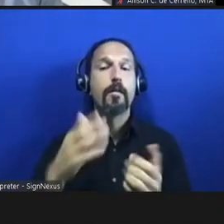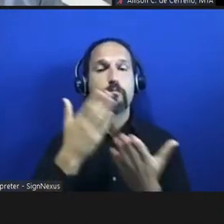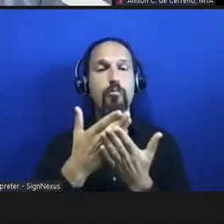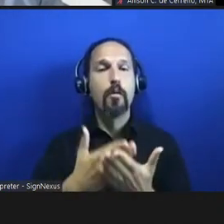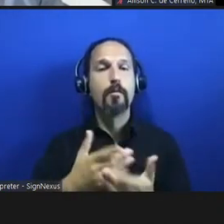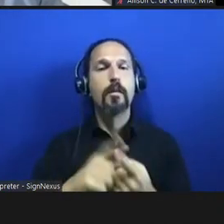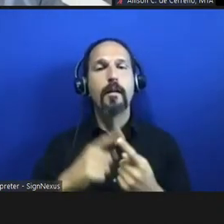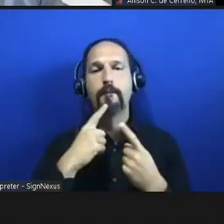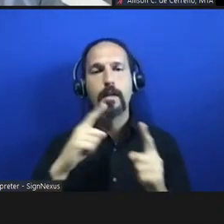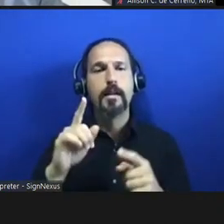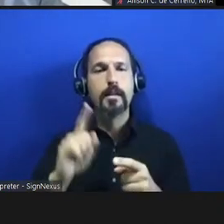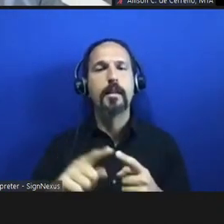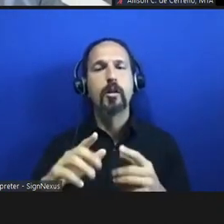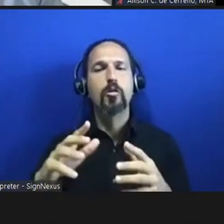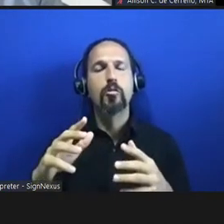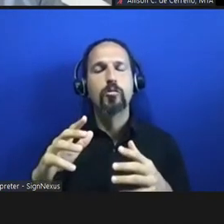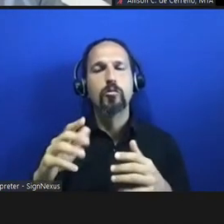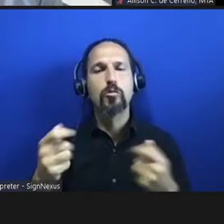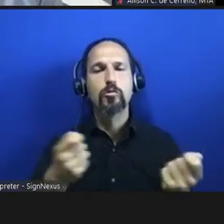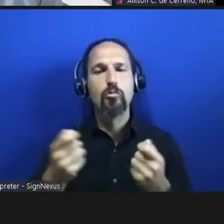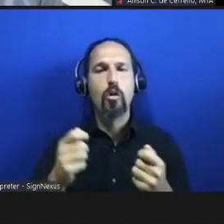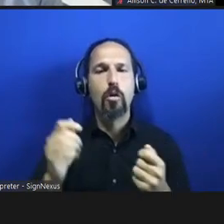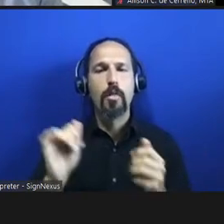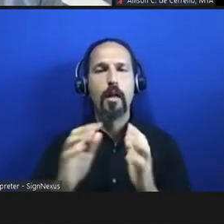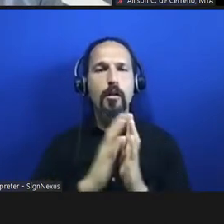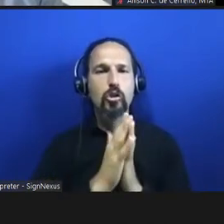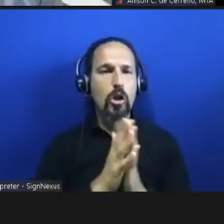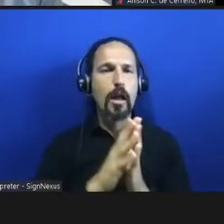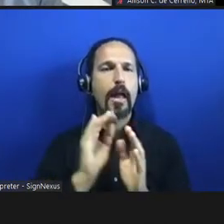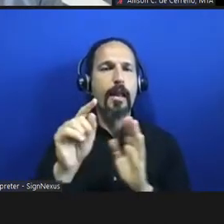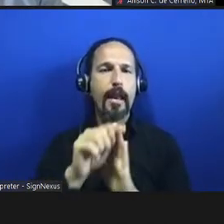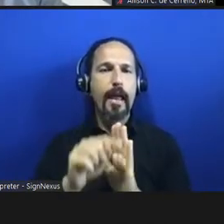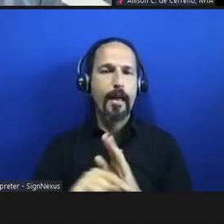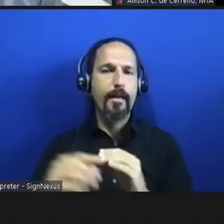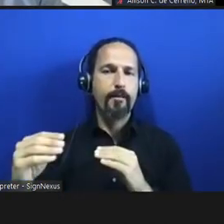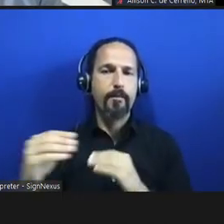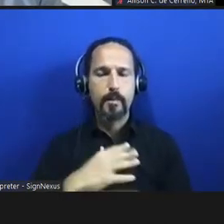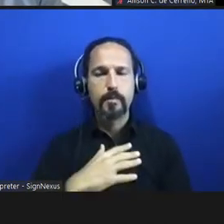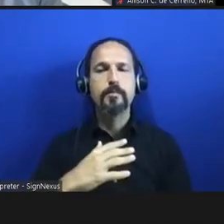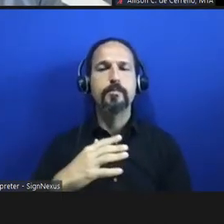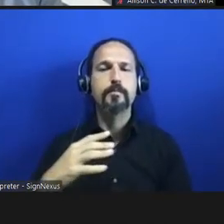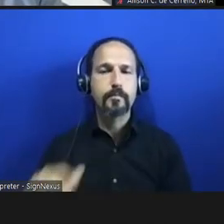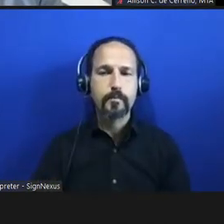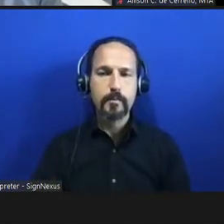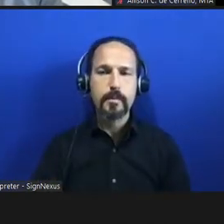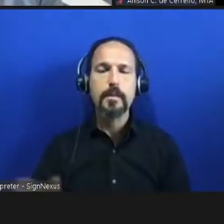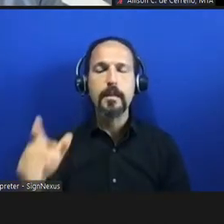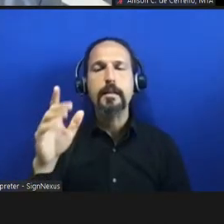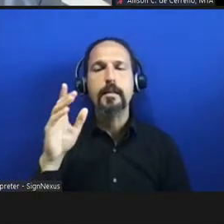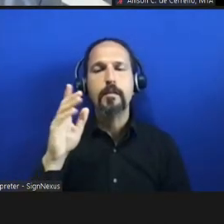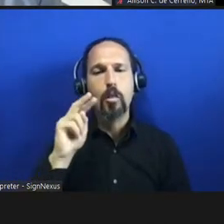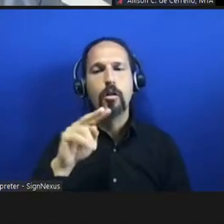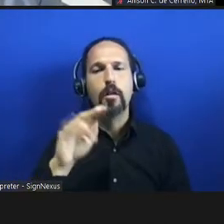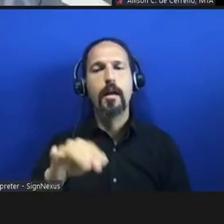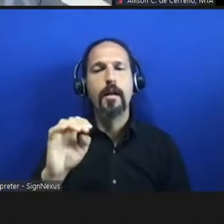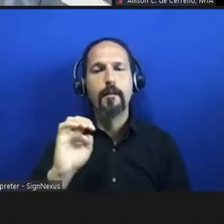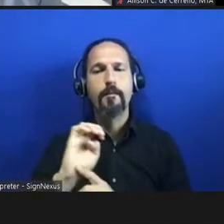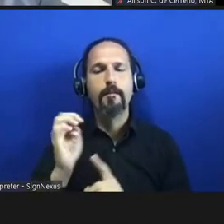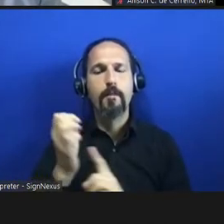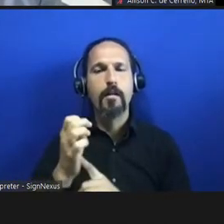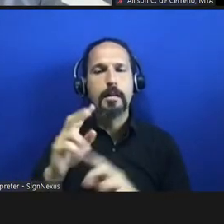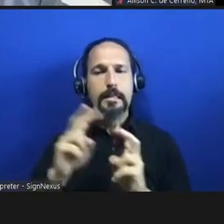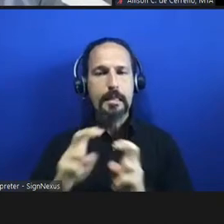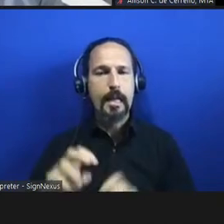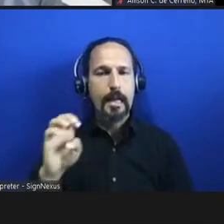effective way to control congestion in its Associated negative impacts we recognize the environmental assessment identified several